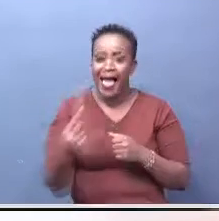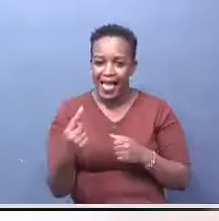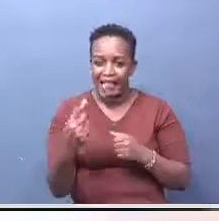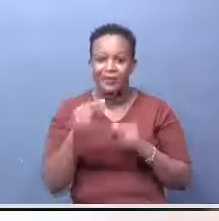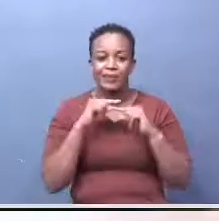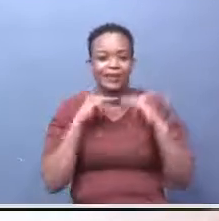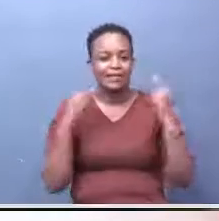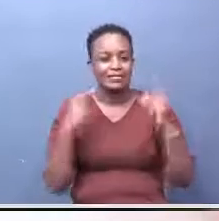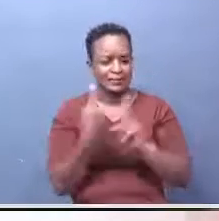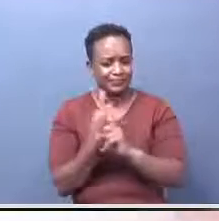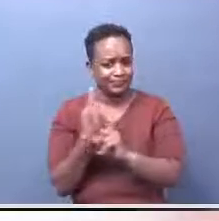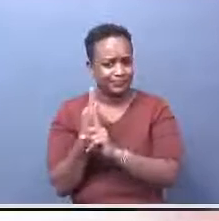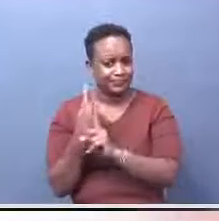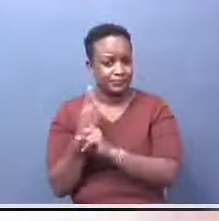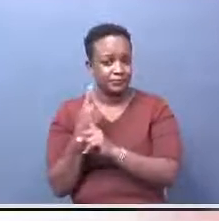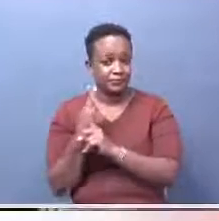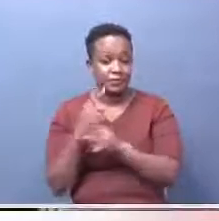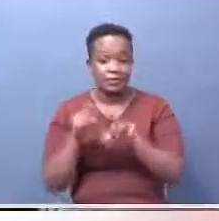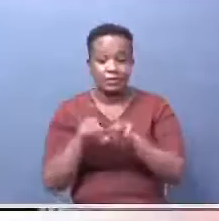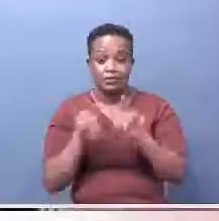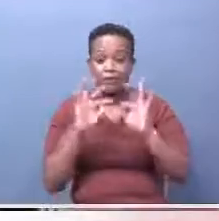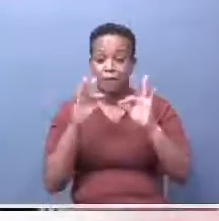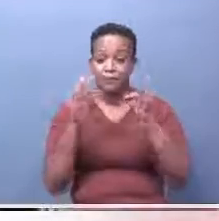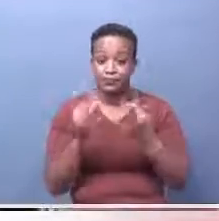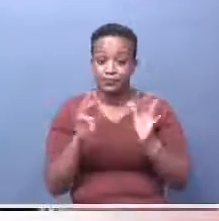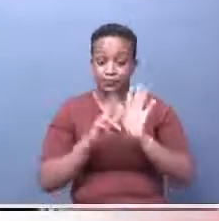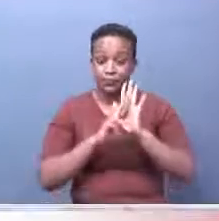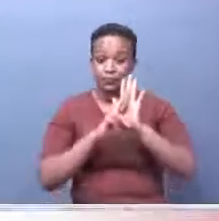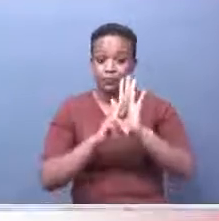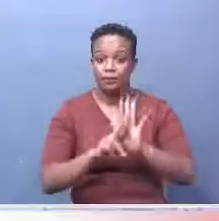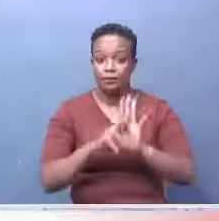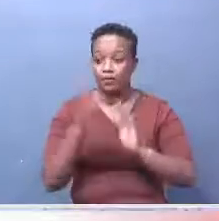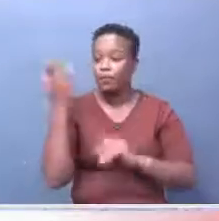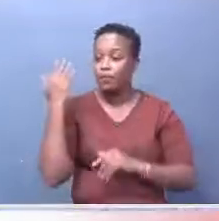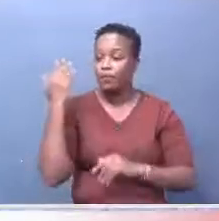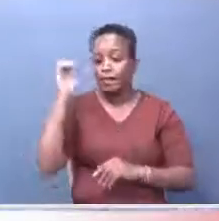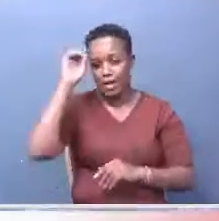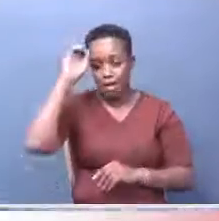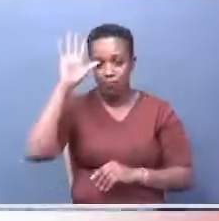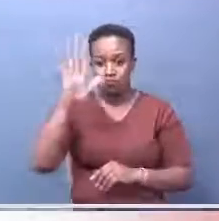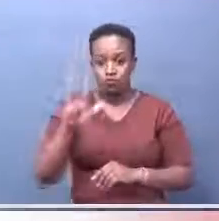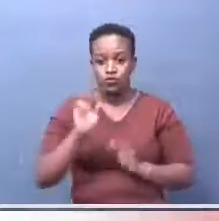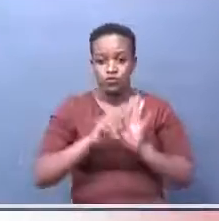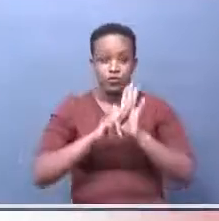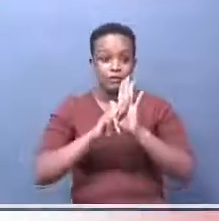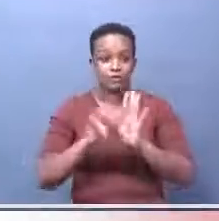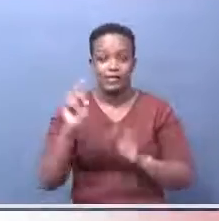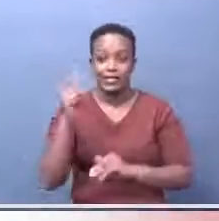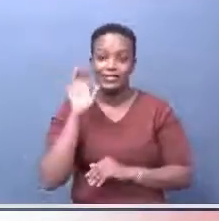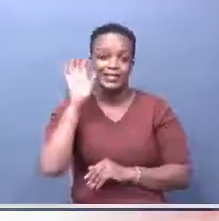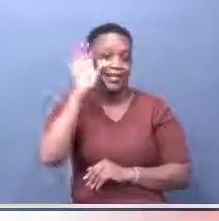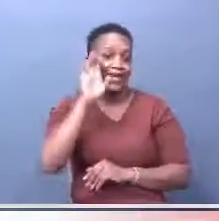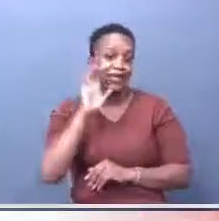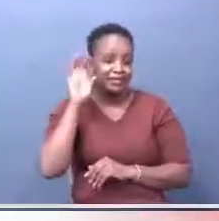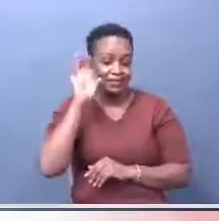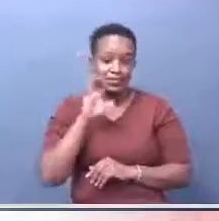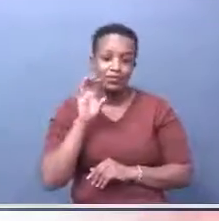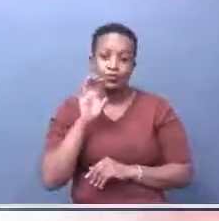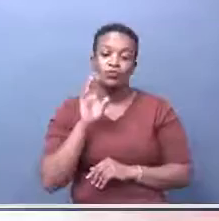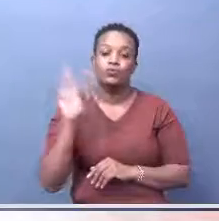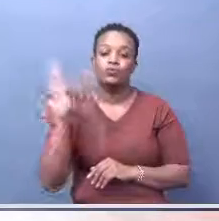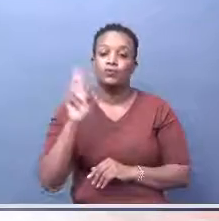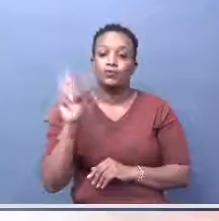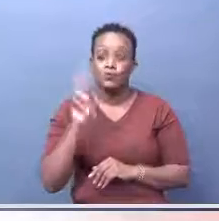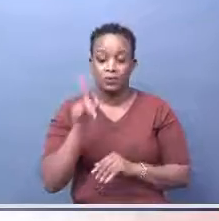attend. Now, the family, represented by a former Kemba woman representative, a first cousin to President Uhuru Kenyatta, and